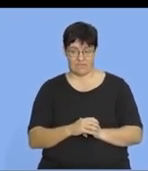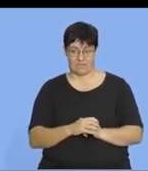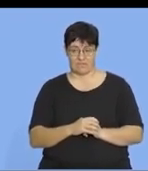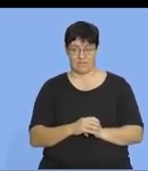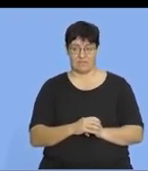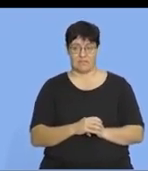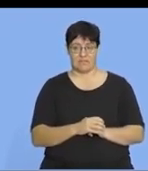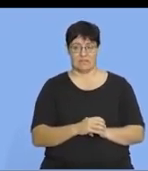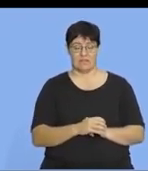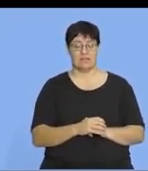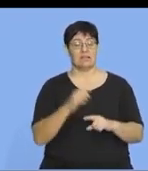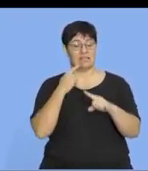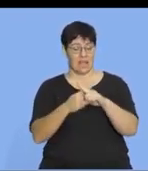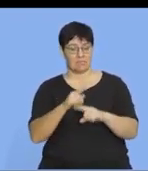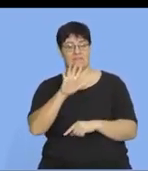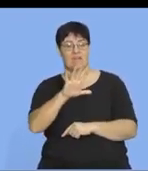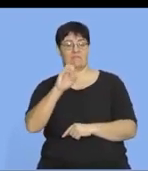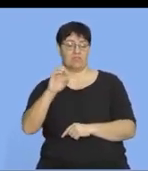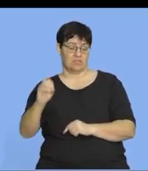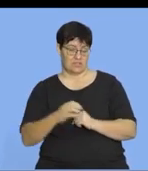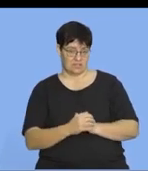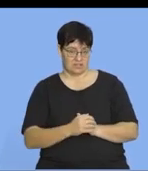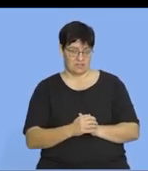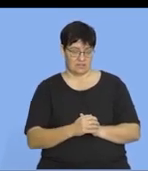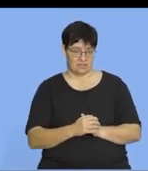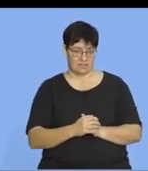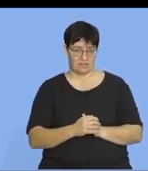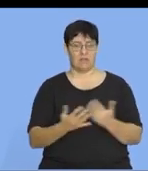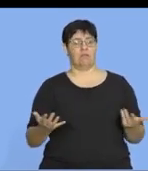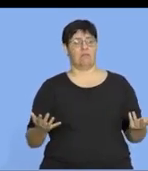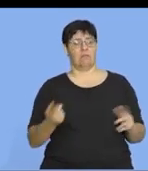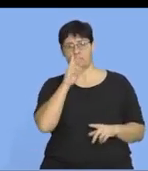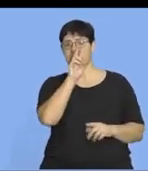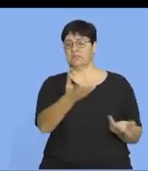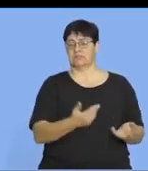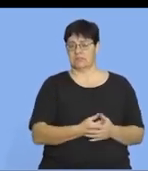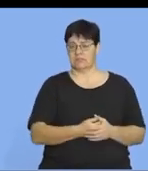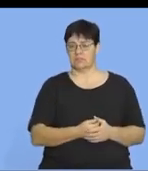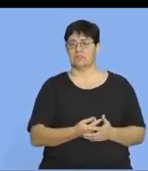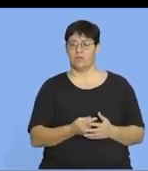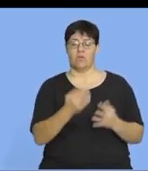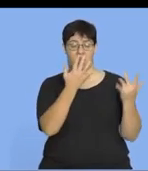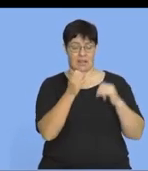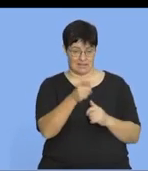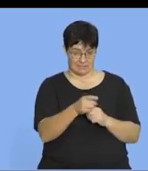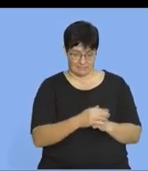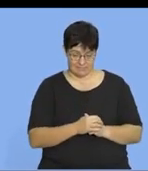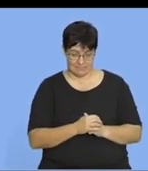part, times by 500. Oh, look at that. So now we take our